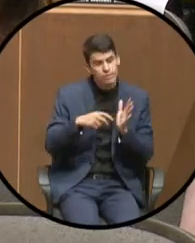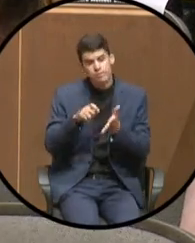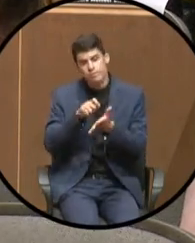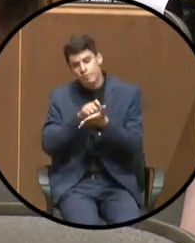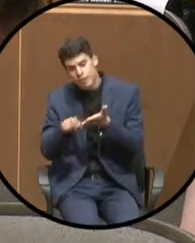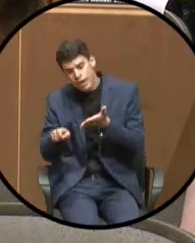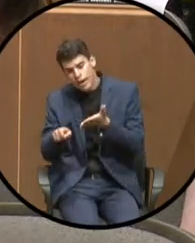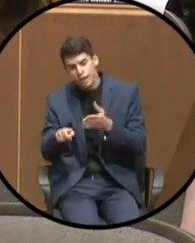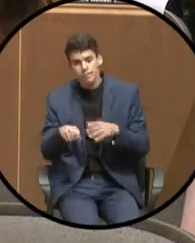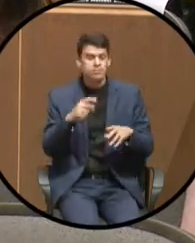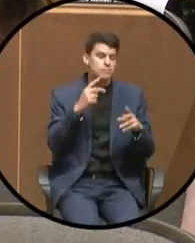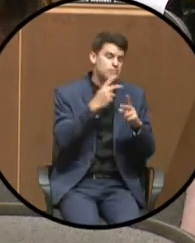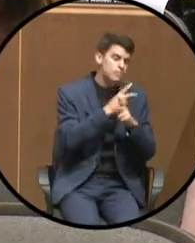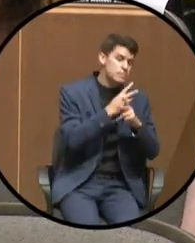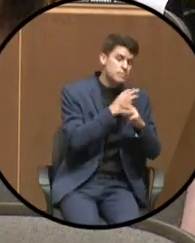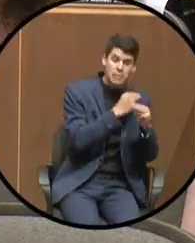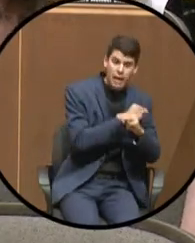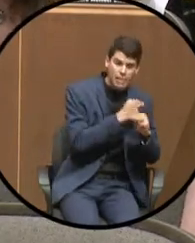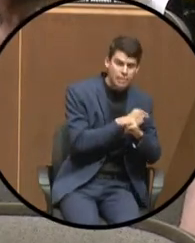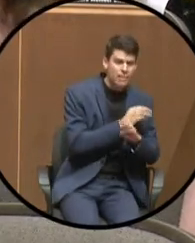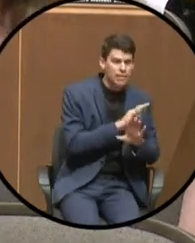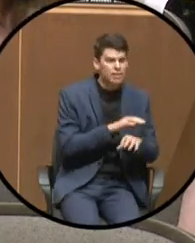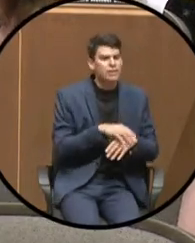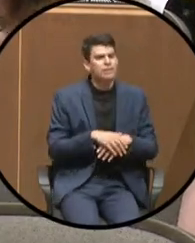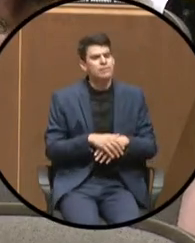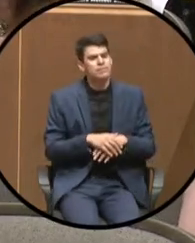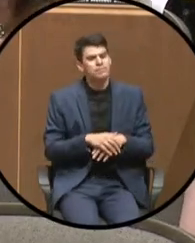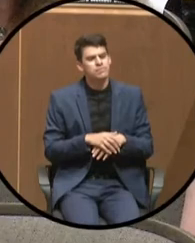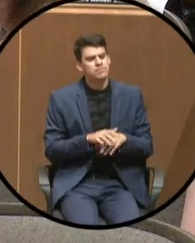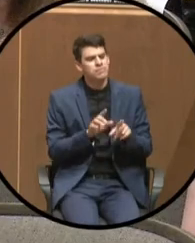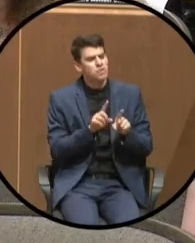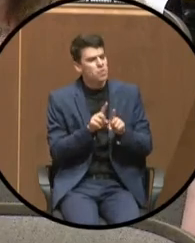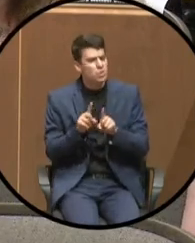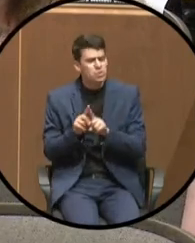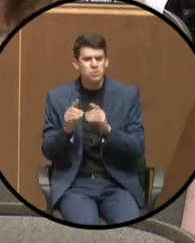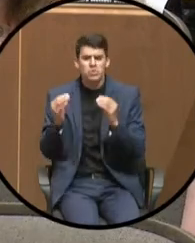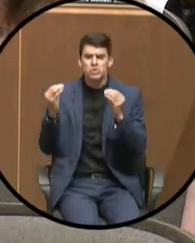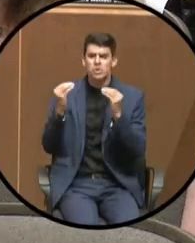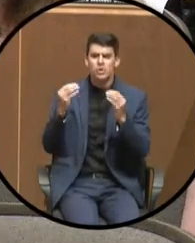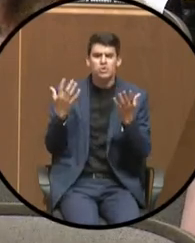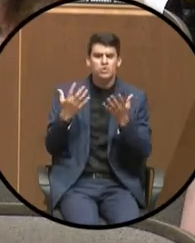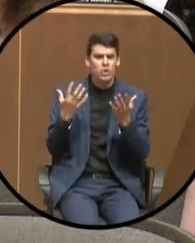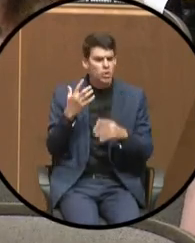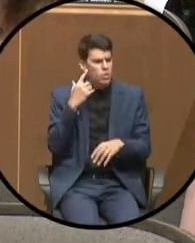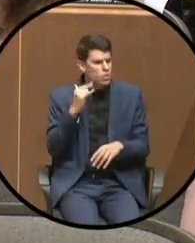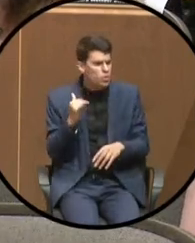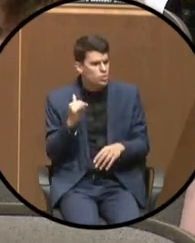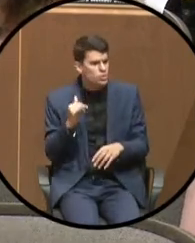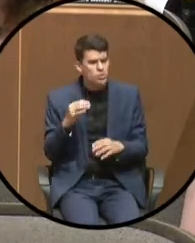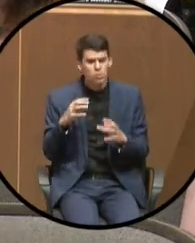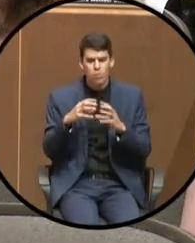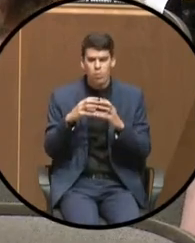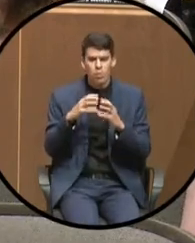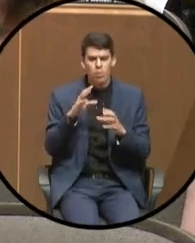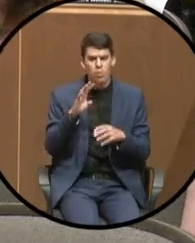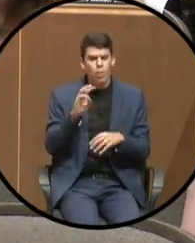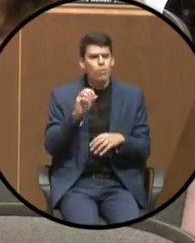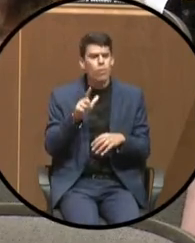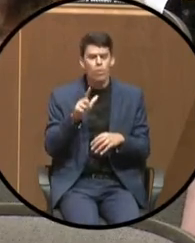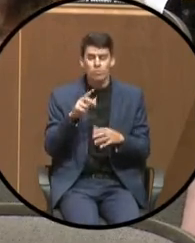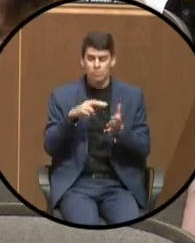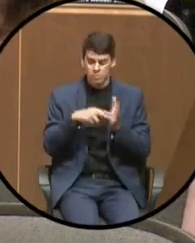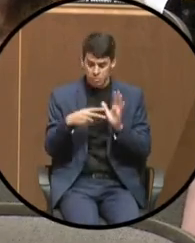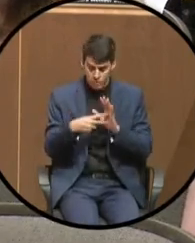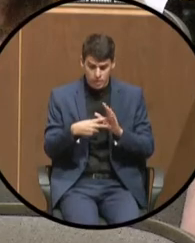write, and they taught me how to do math. They also taught me something called the golden rule. And that was, you do unto